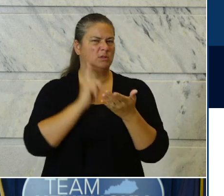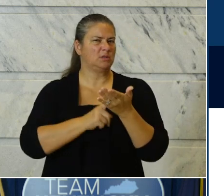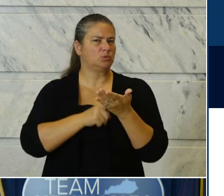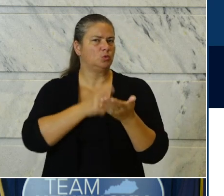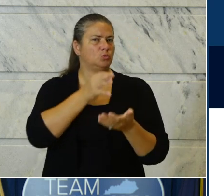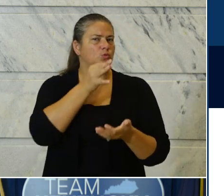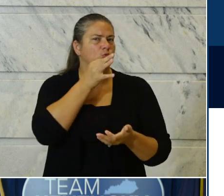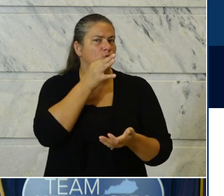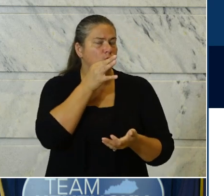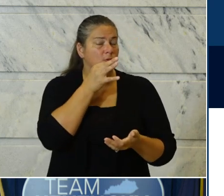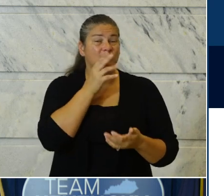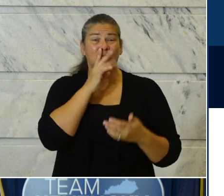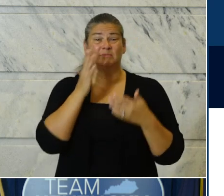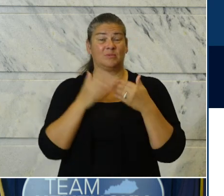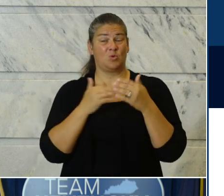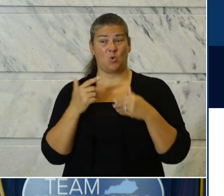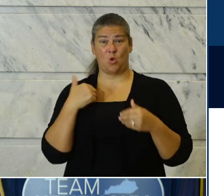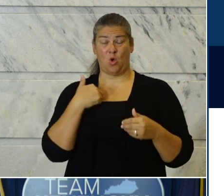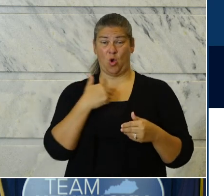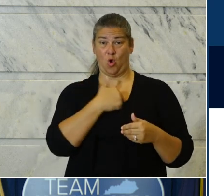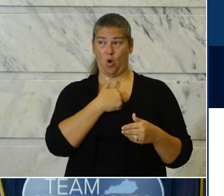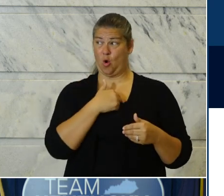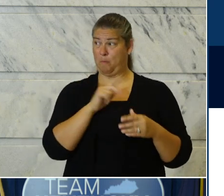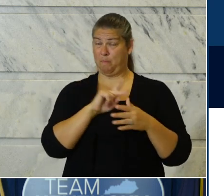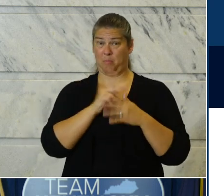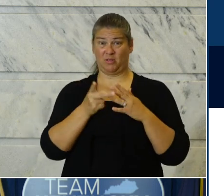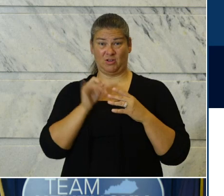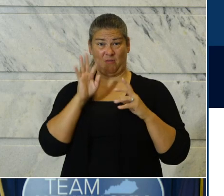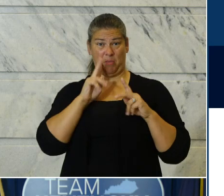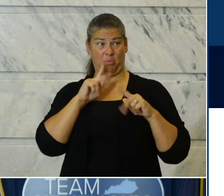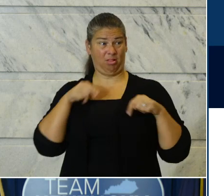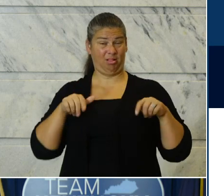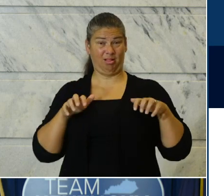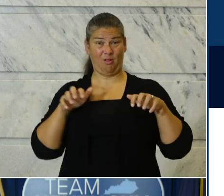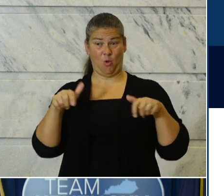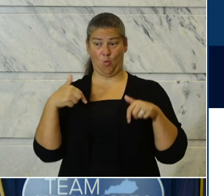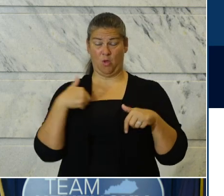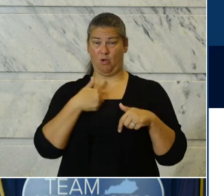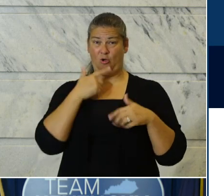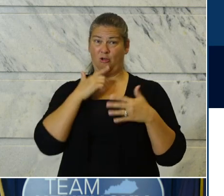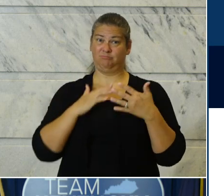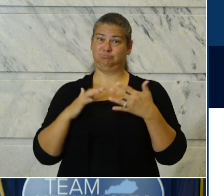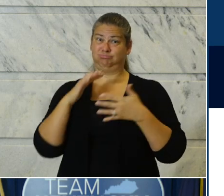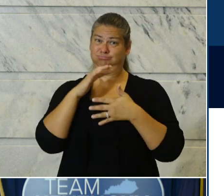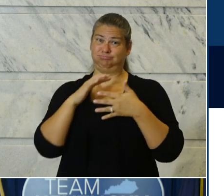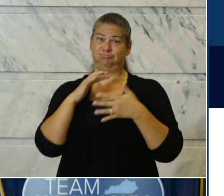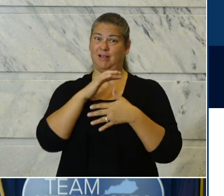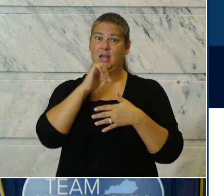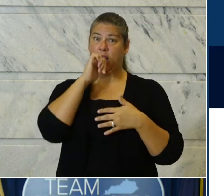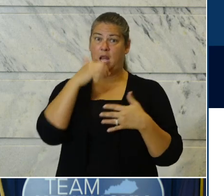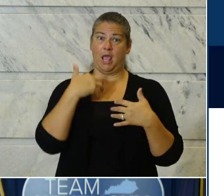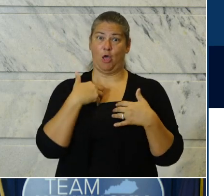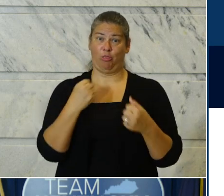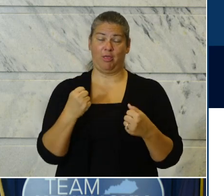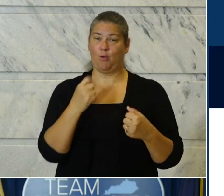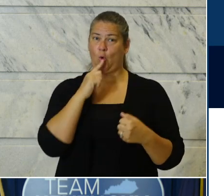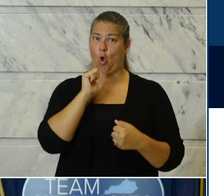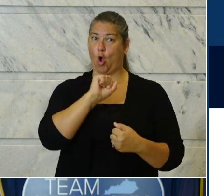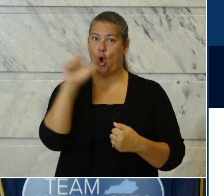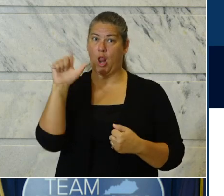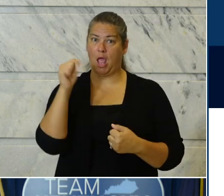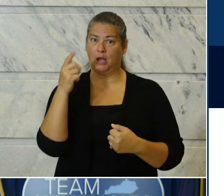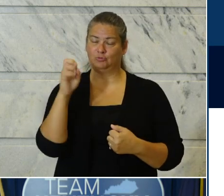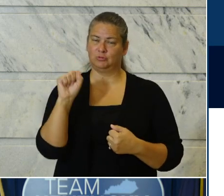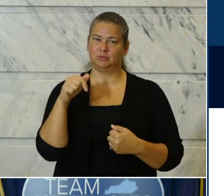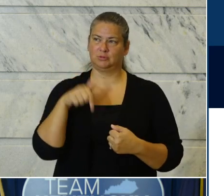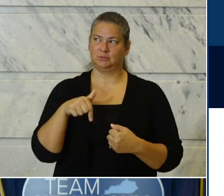Despite having one of the more unhealthy populations in this country, and that goes up in all age ranges, we have done